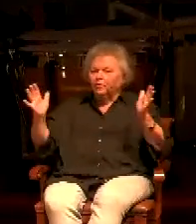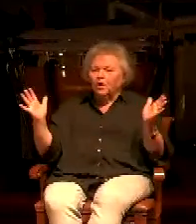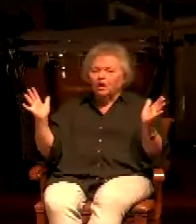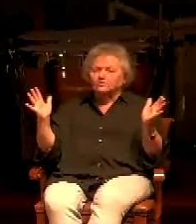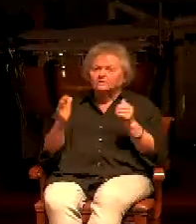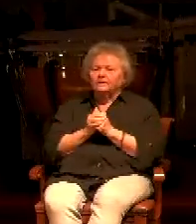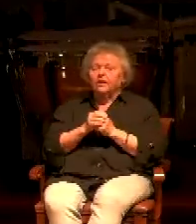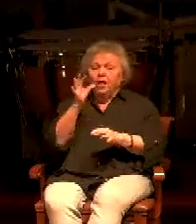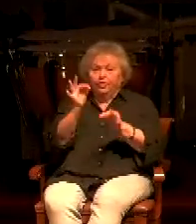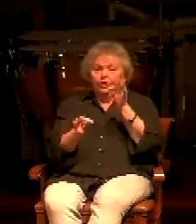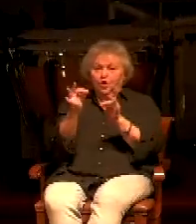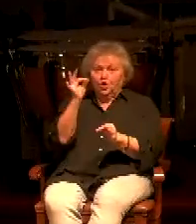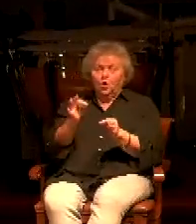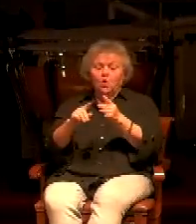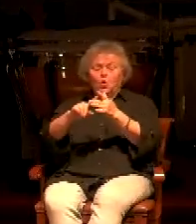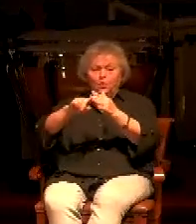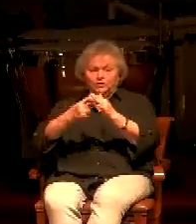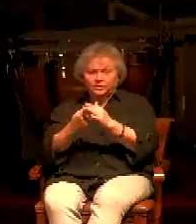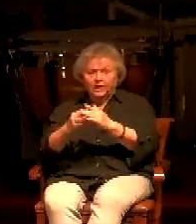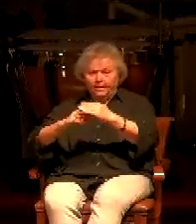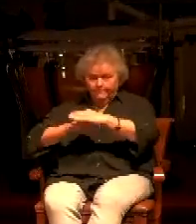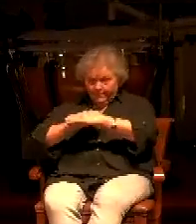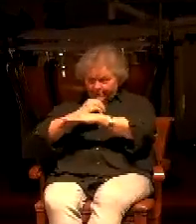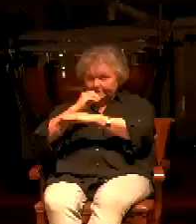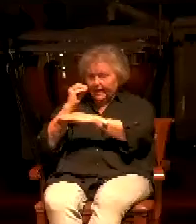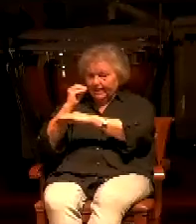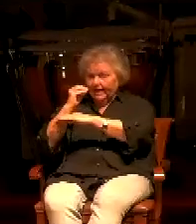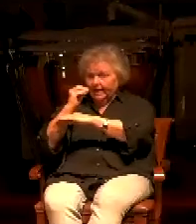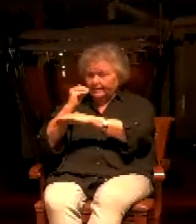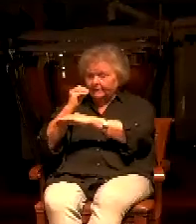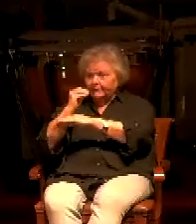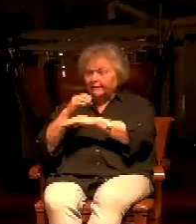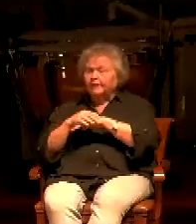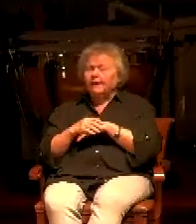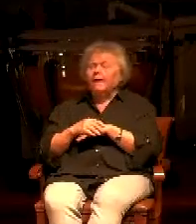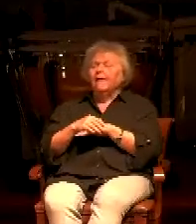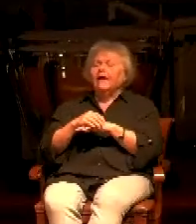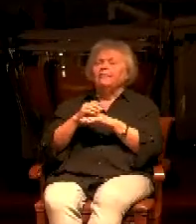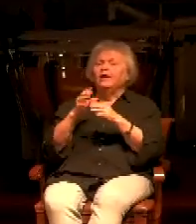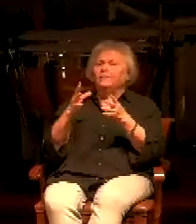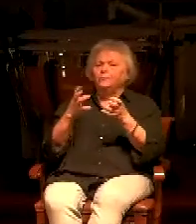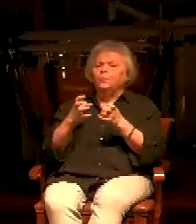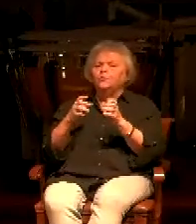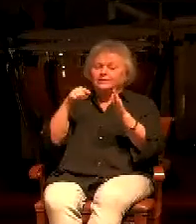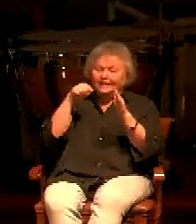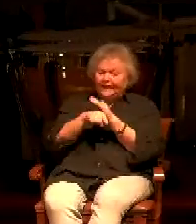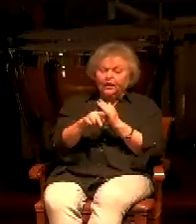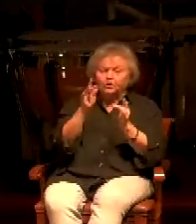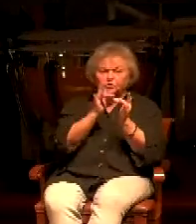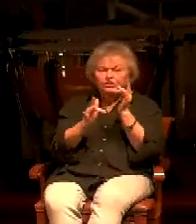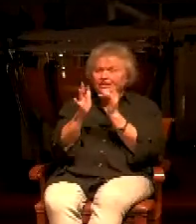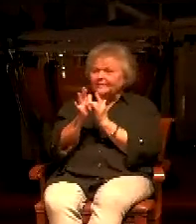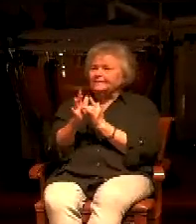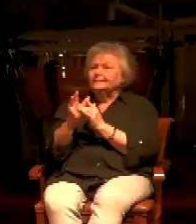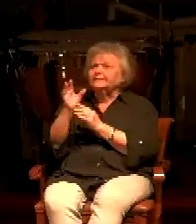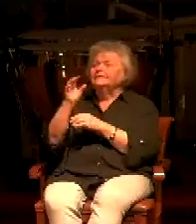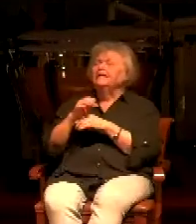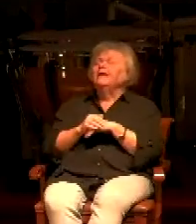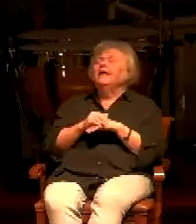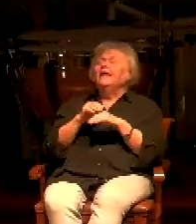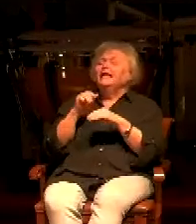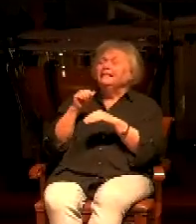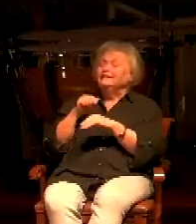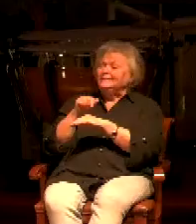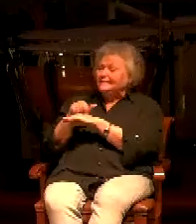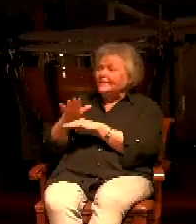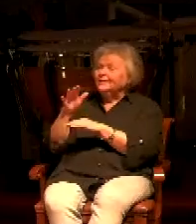and stop at lunch. And on the Sabbath, which would be Saturday, they're not allowed to kill anybody. So they got to get him to the Roman leaders by Friday